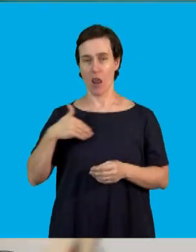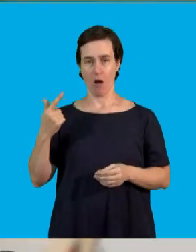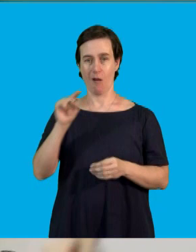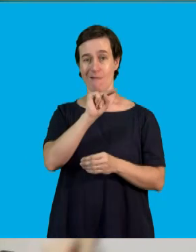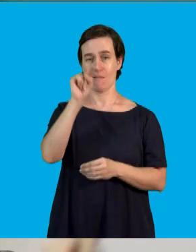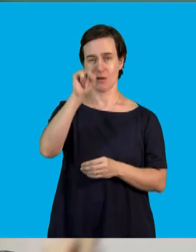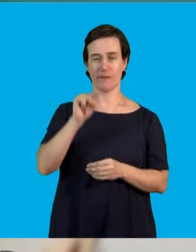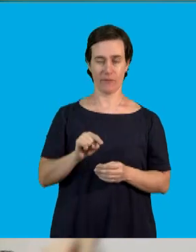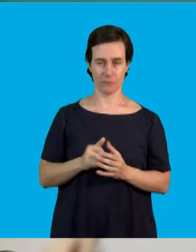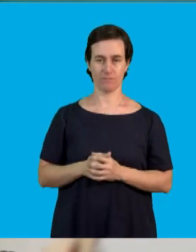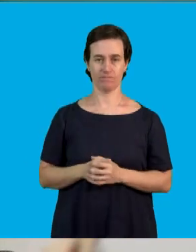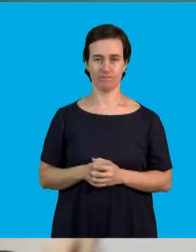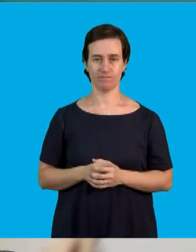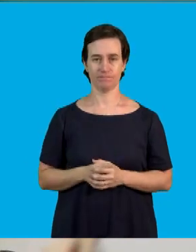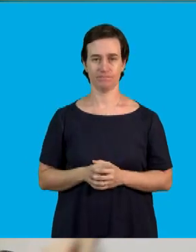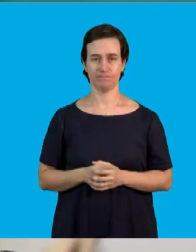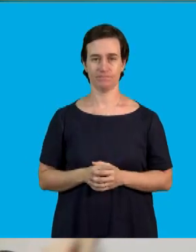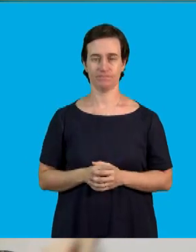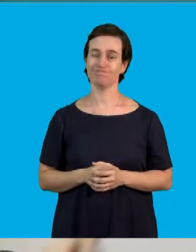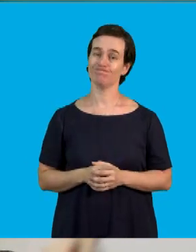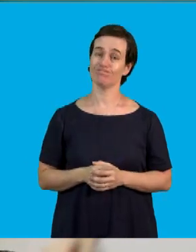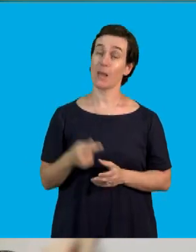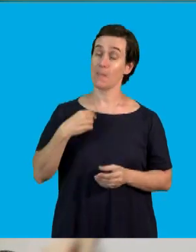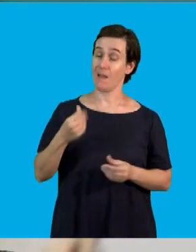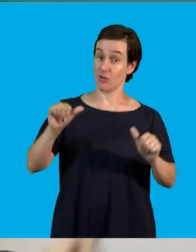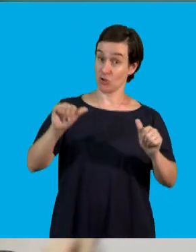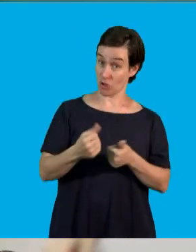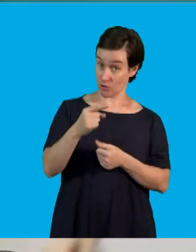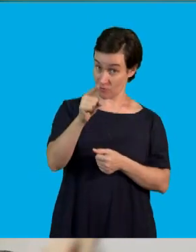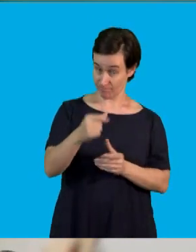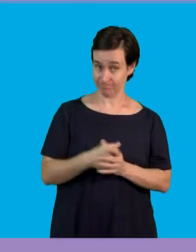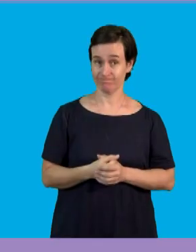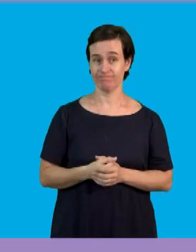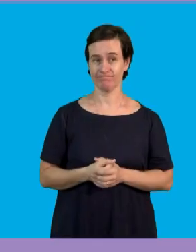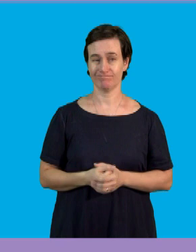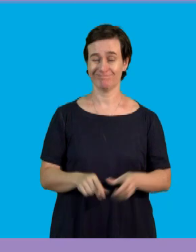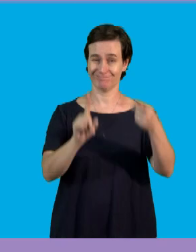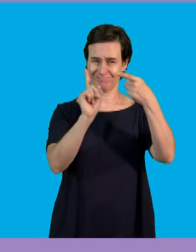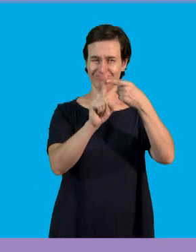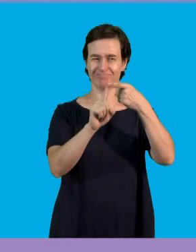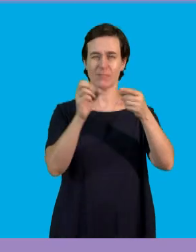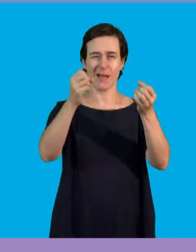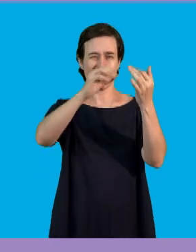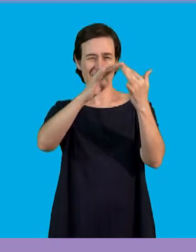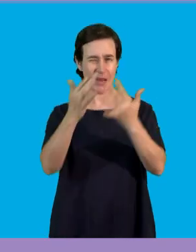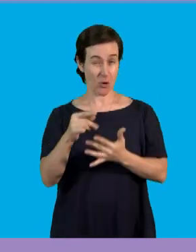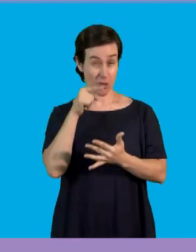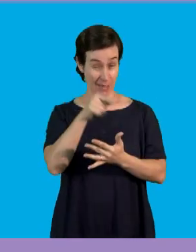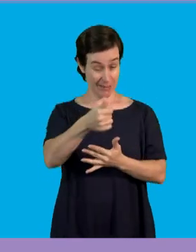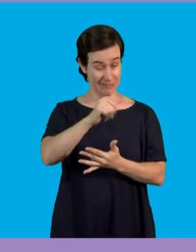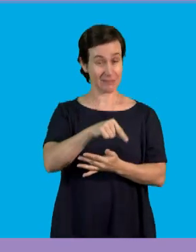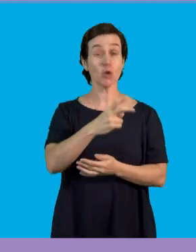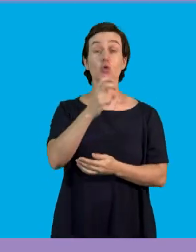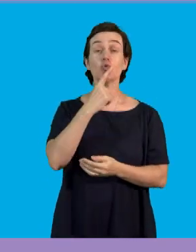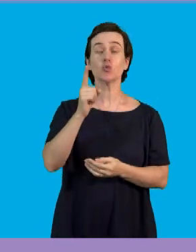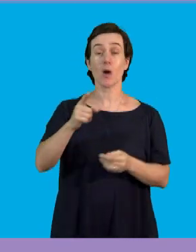much that clue board helps us. So let's end the lesson with a challenge for you. So, number 1, calculate the